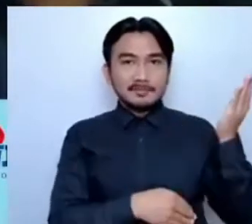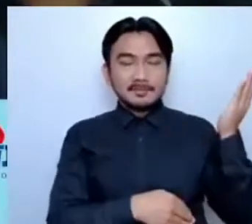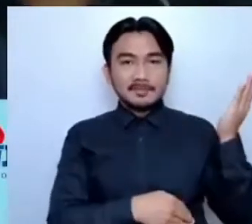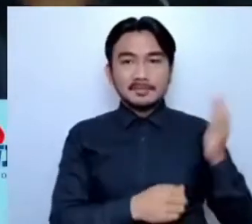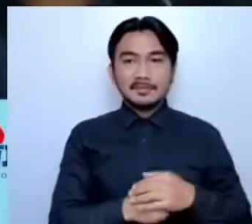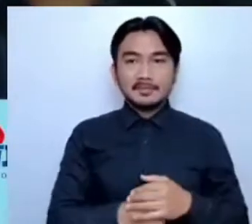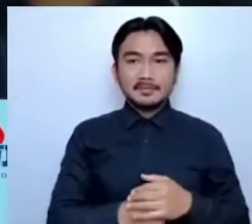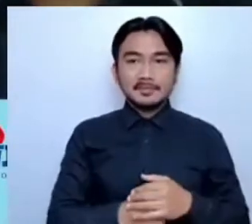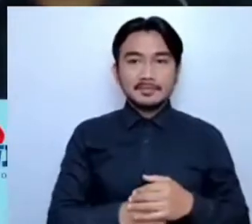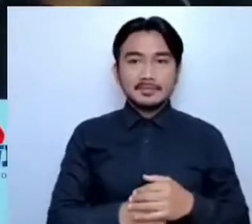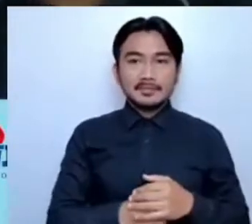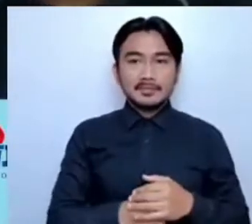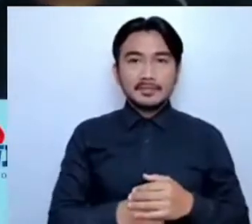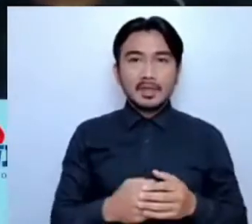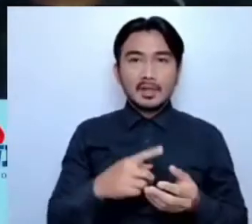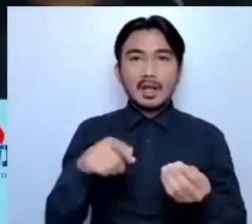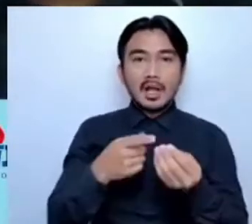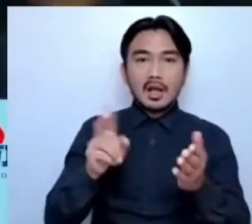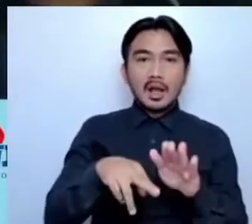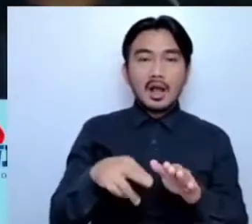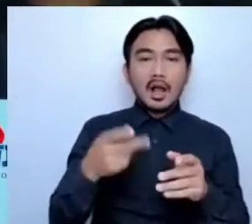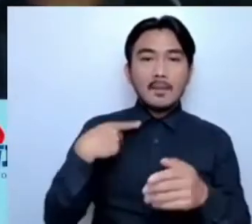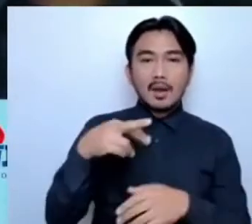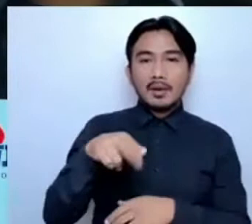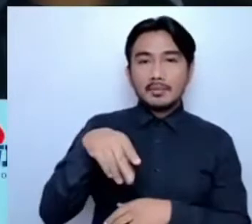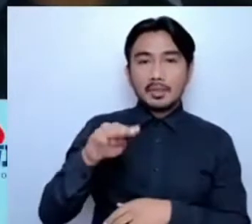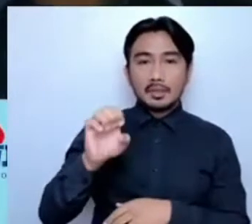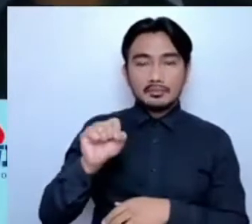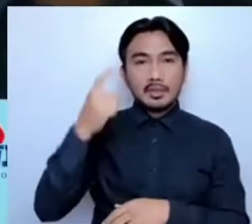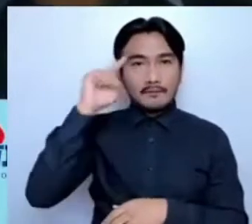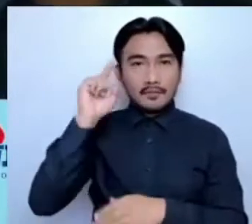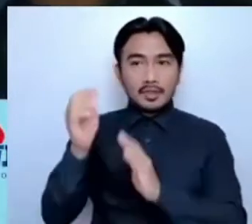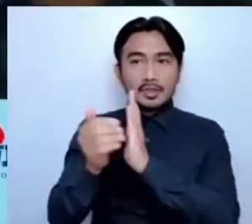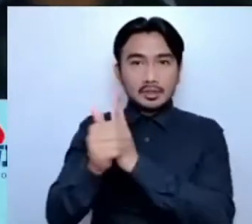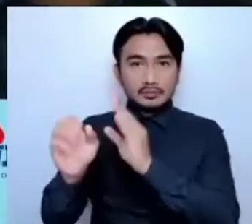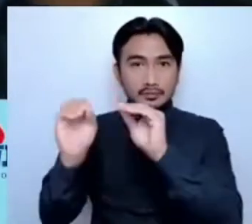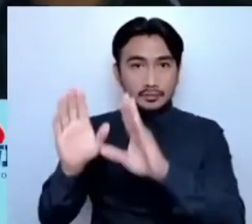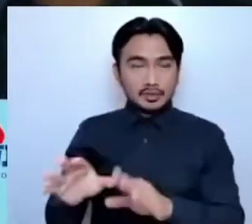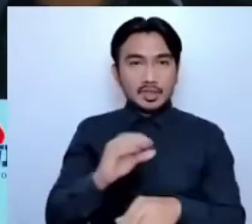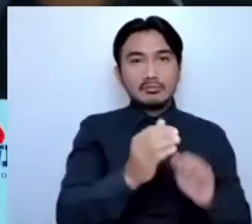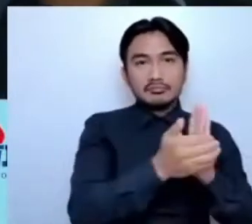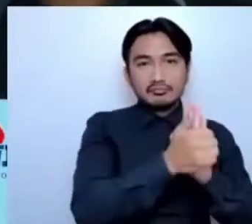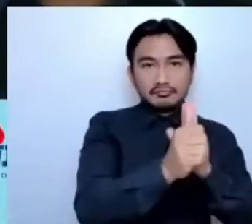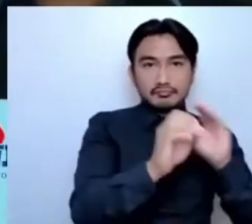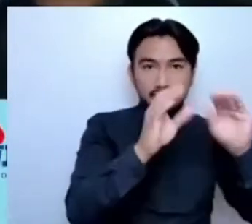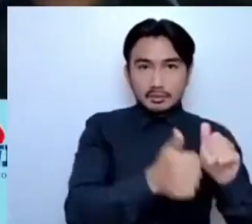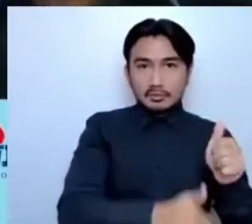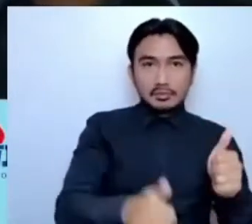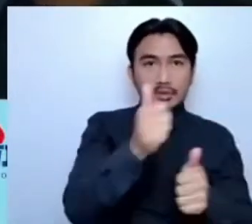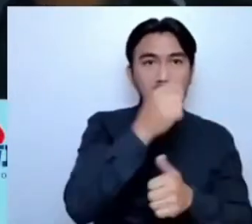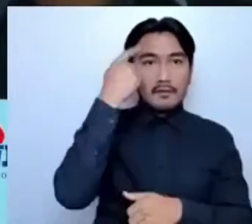discussing the RPMS tools for proficient and highly proficient teachers, specifically for our